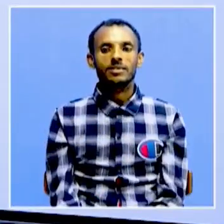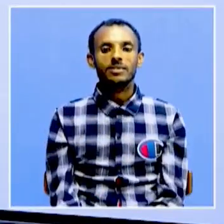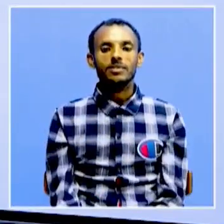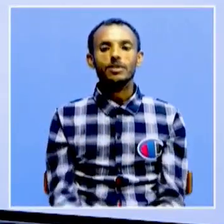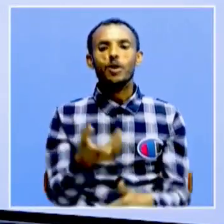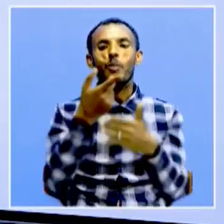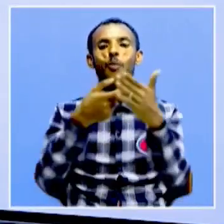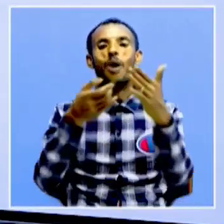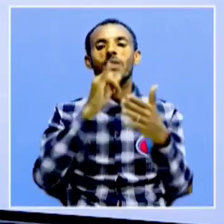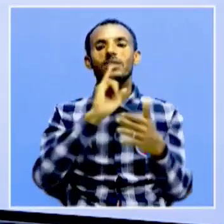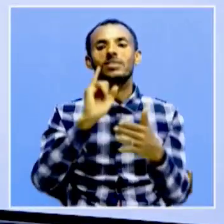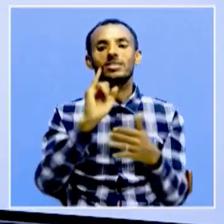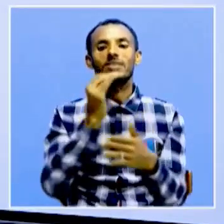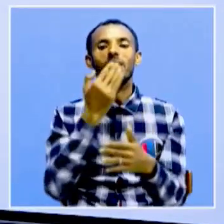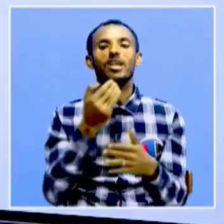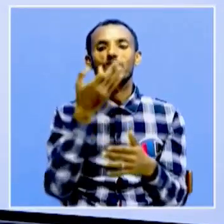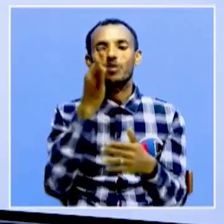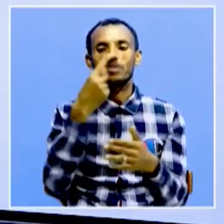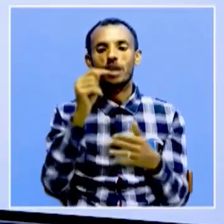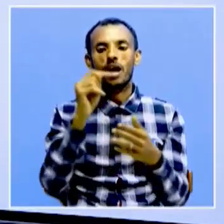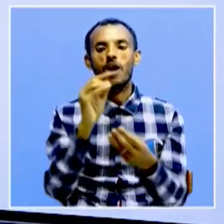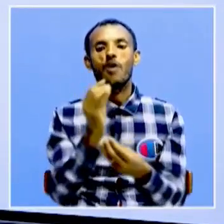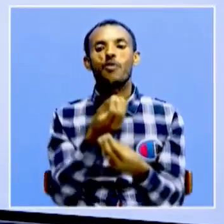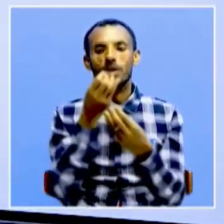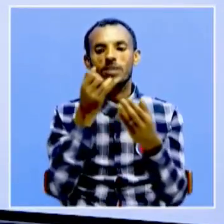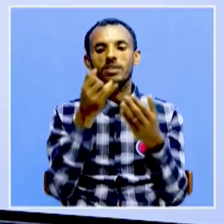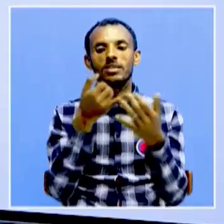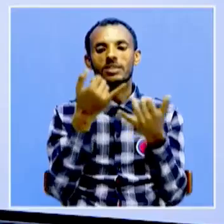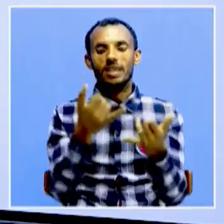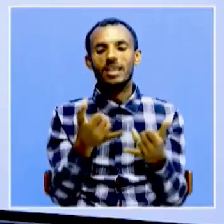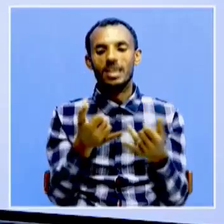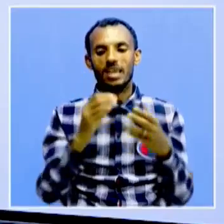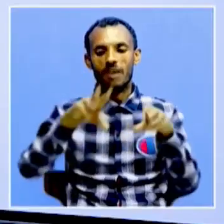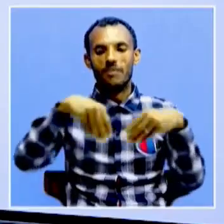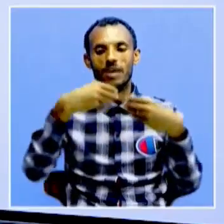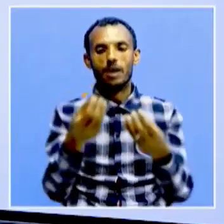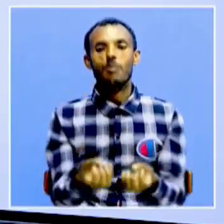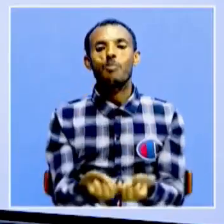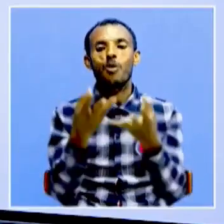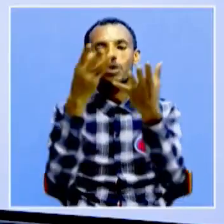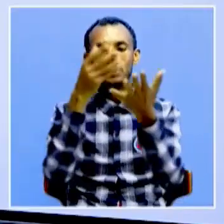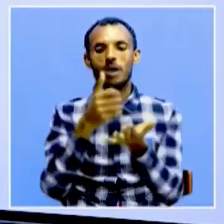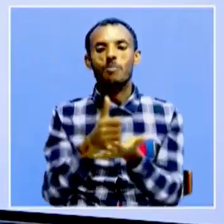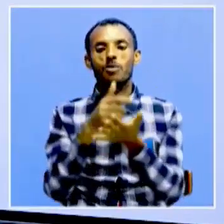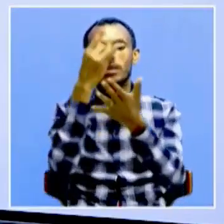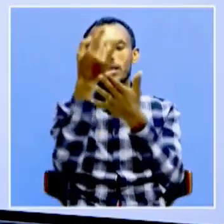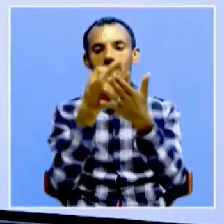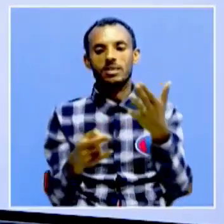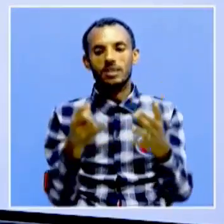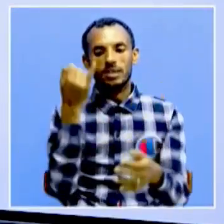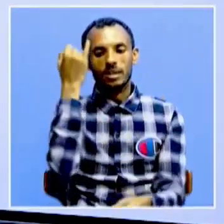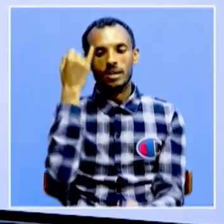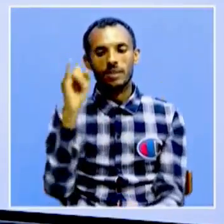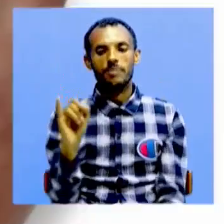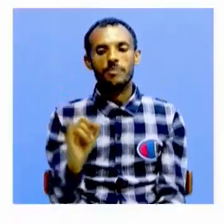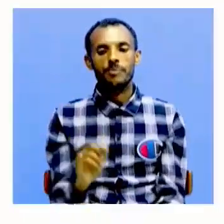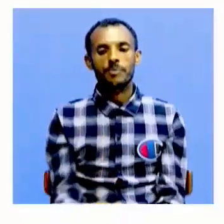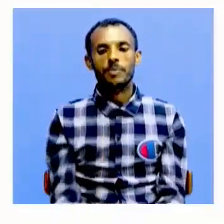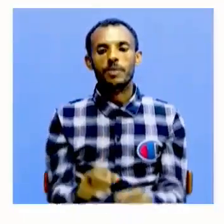What is the taste of the food? Still, we are giving what? More supporting details. Yes?